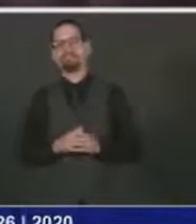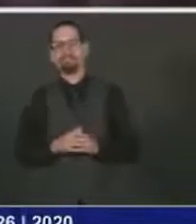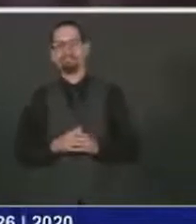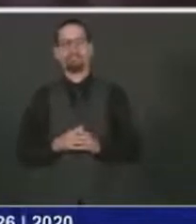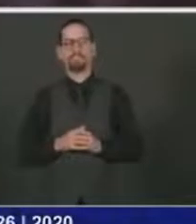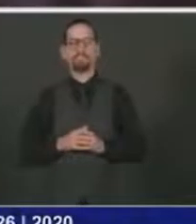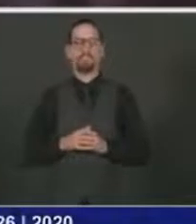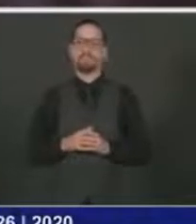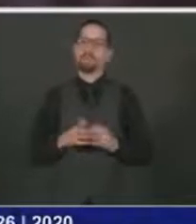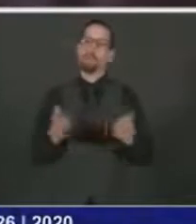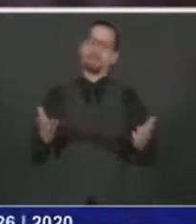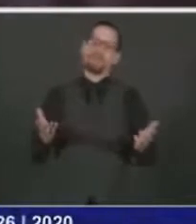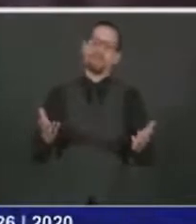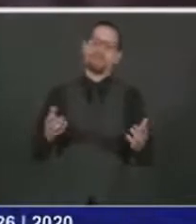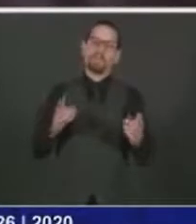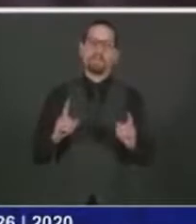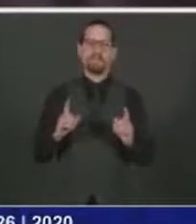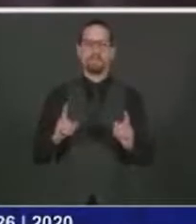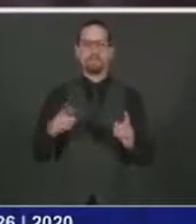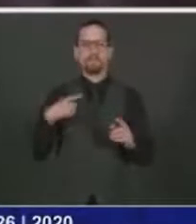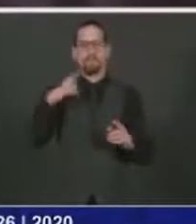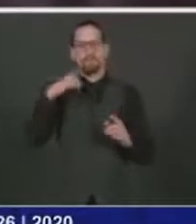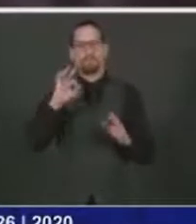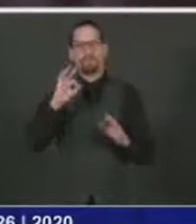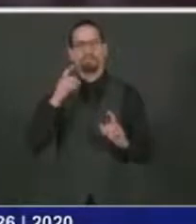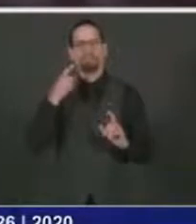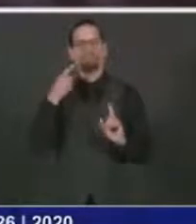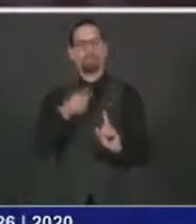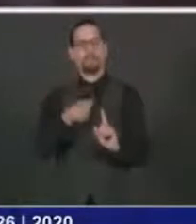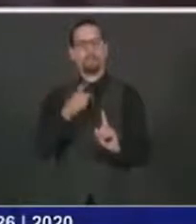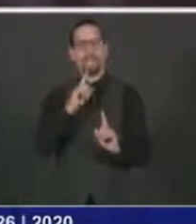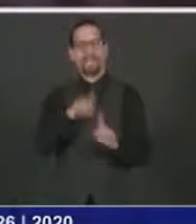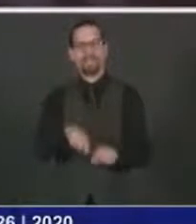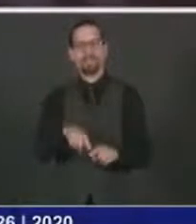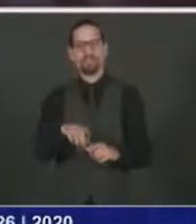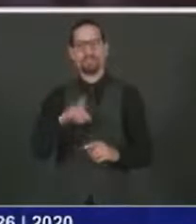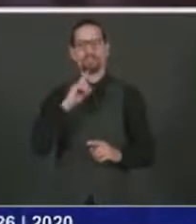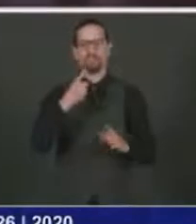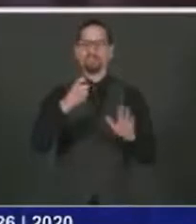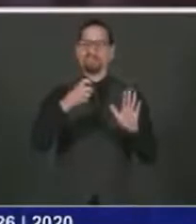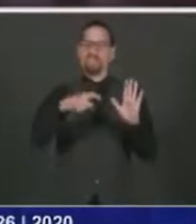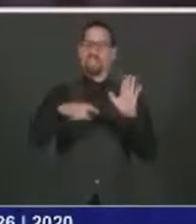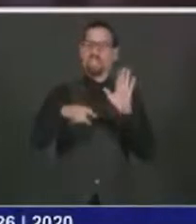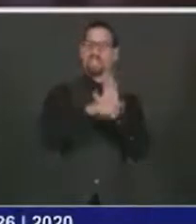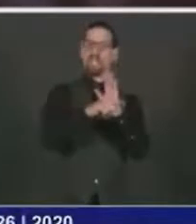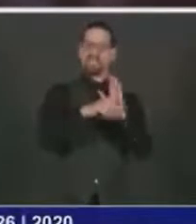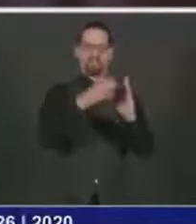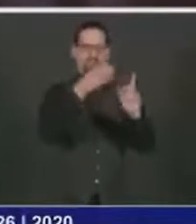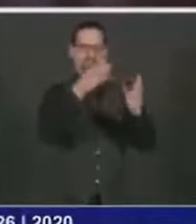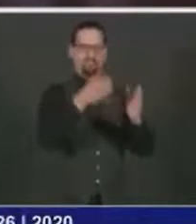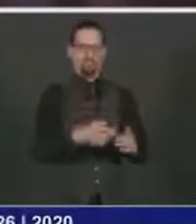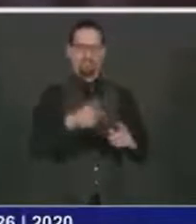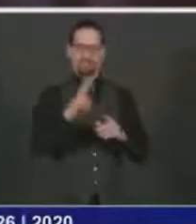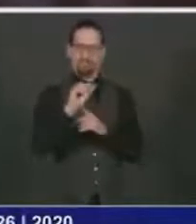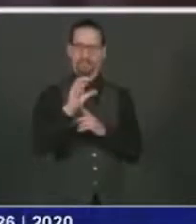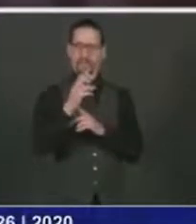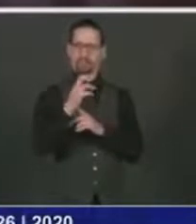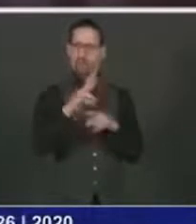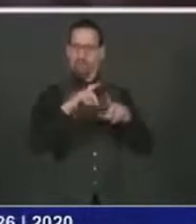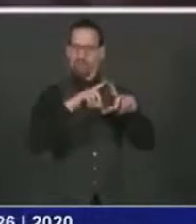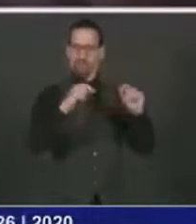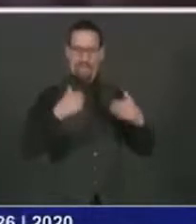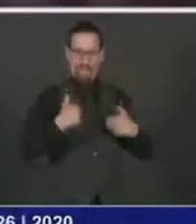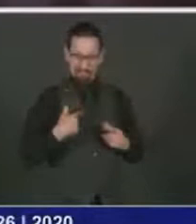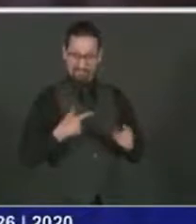There's a stigma associated with the vouchers, and I think it's